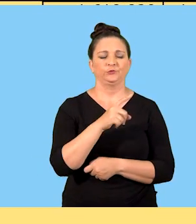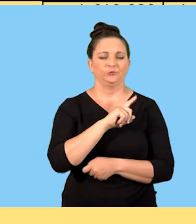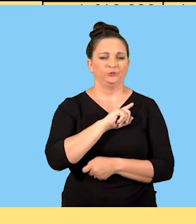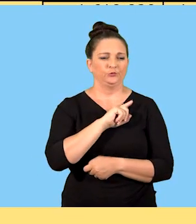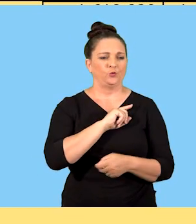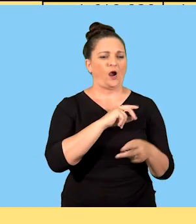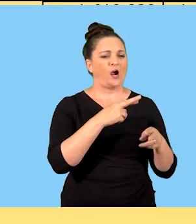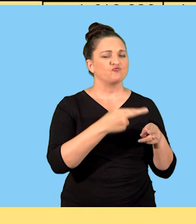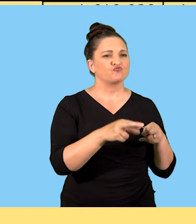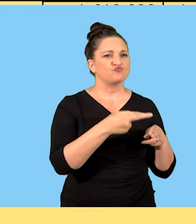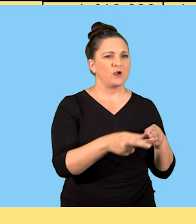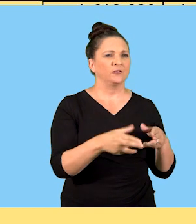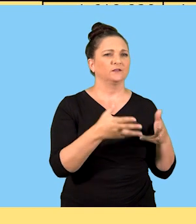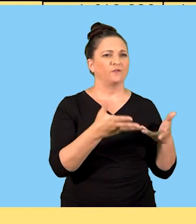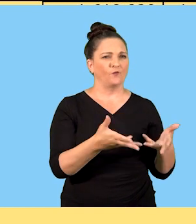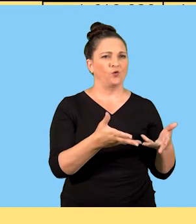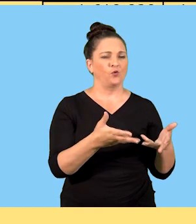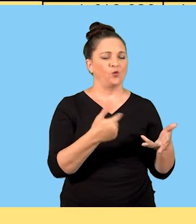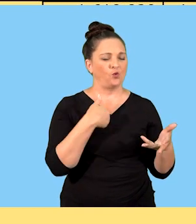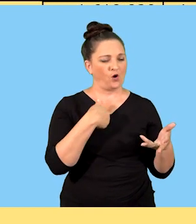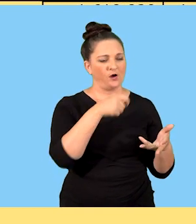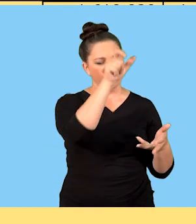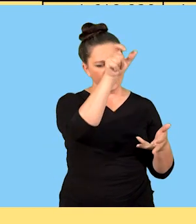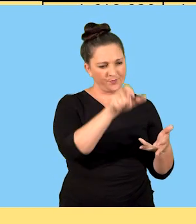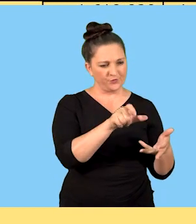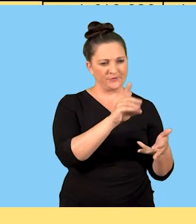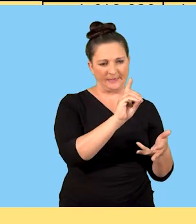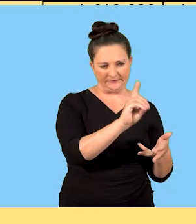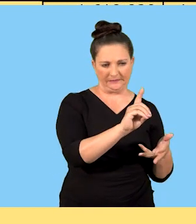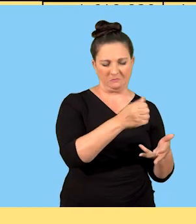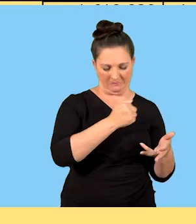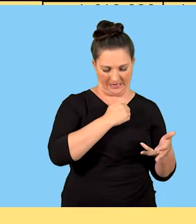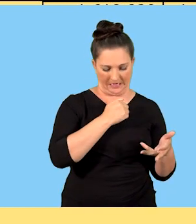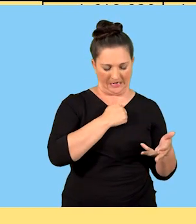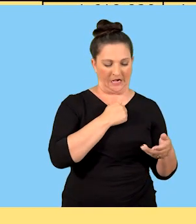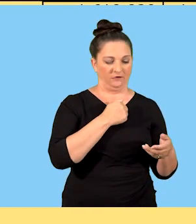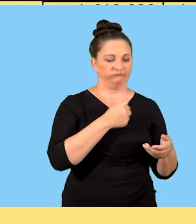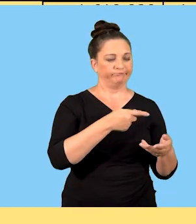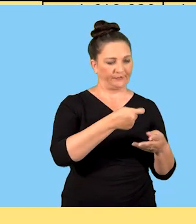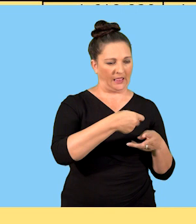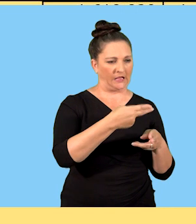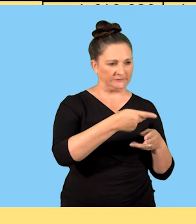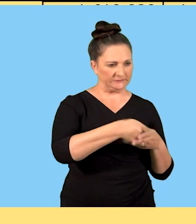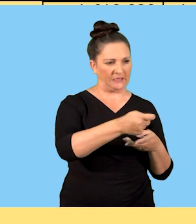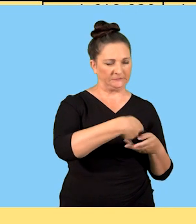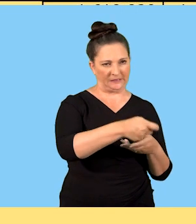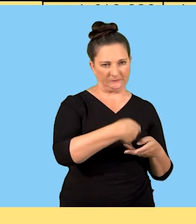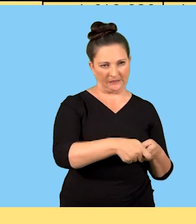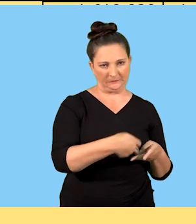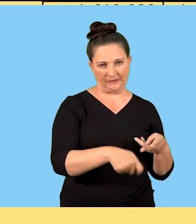debit side, because the debit side of the profit and loss account is where I record all my